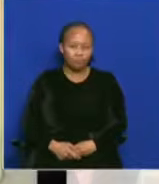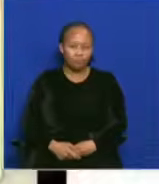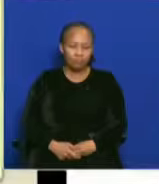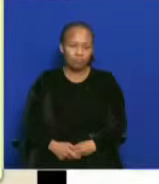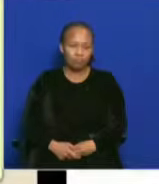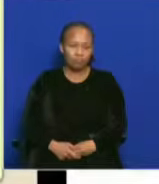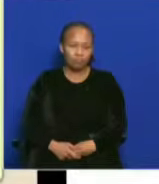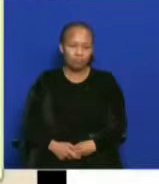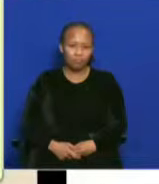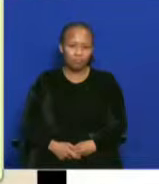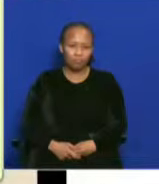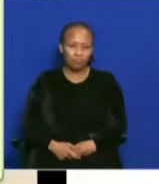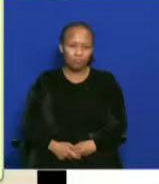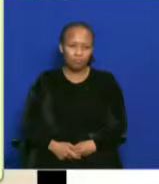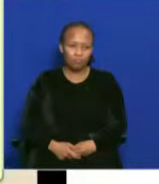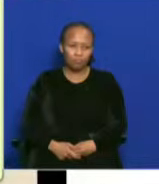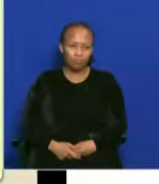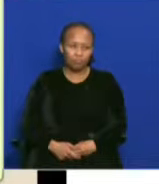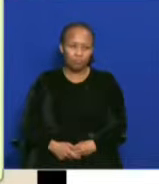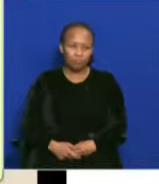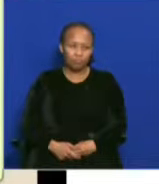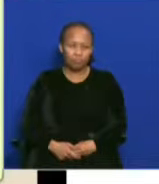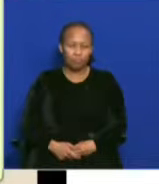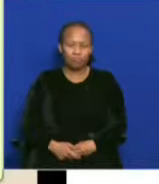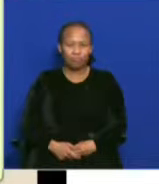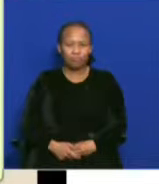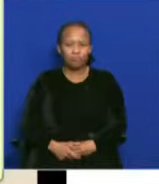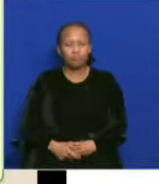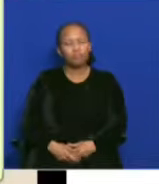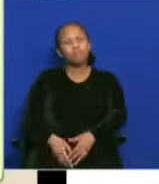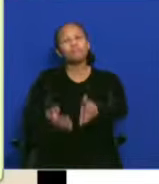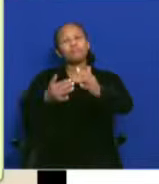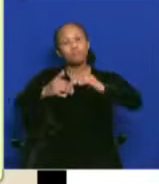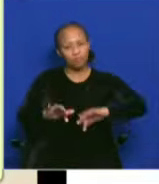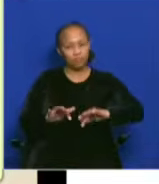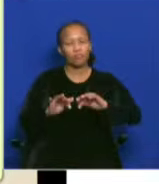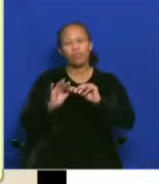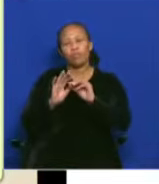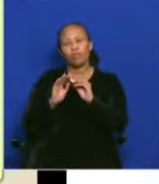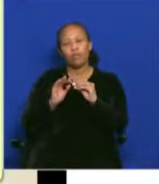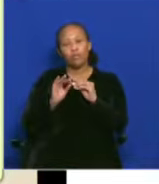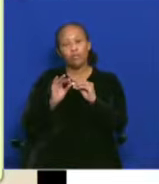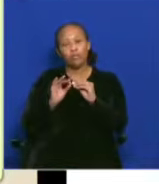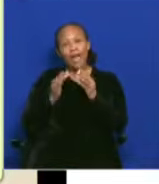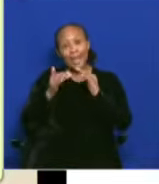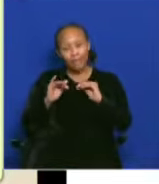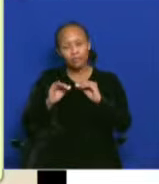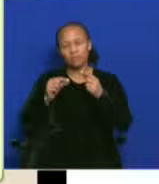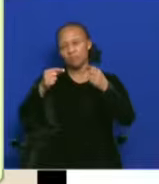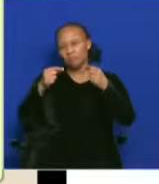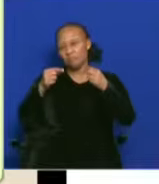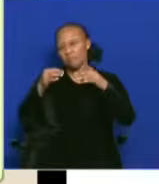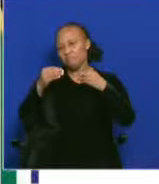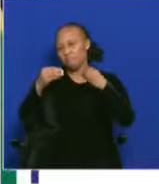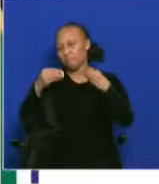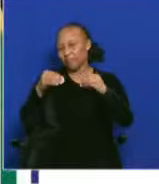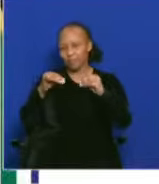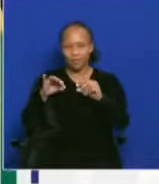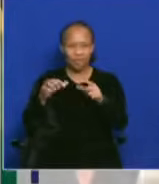It's followed by a business card, but I'm not sure there's much more for us to say on the business